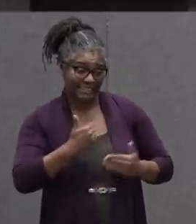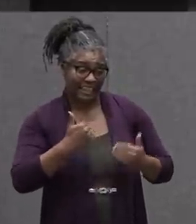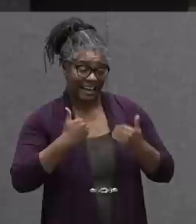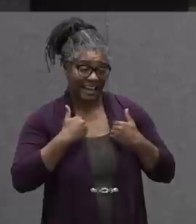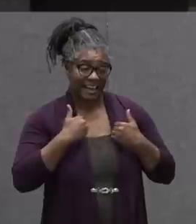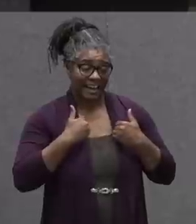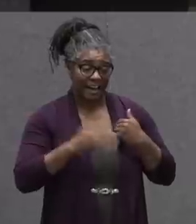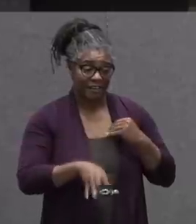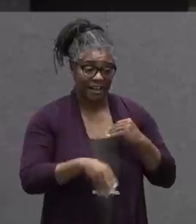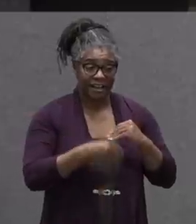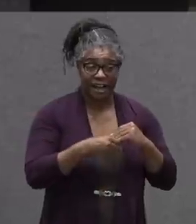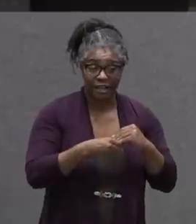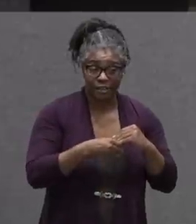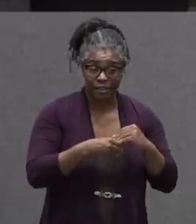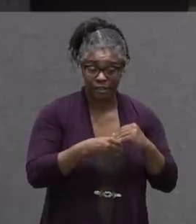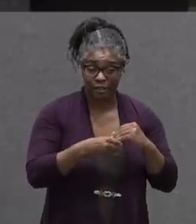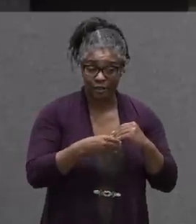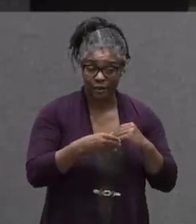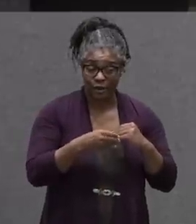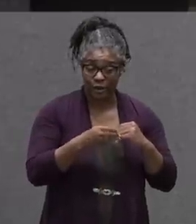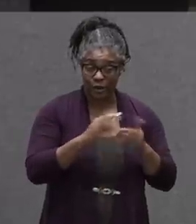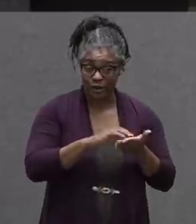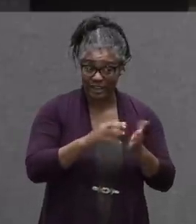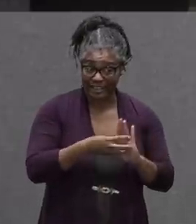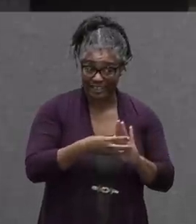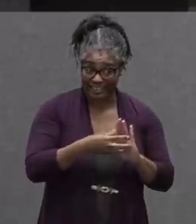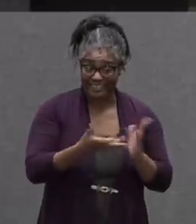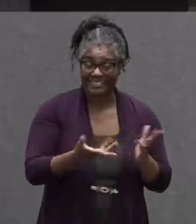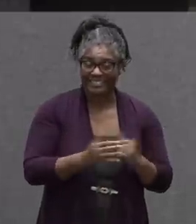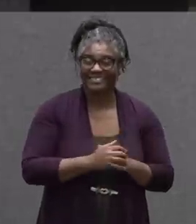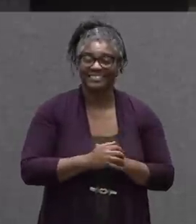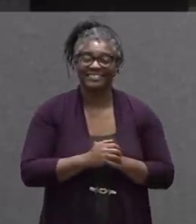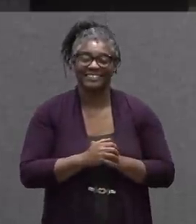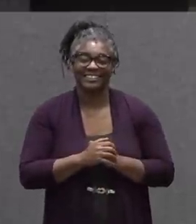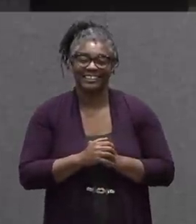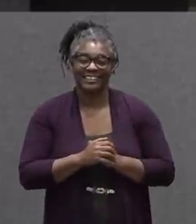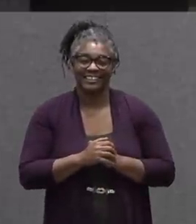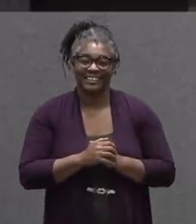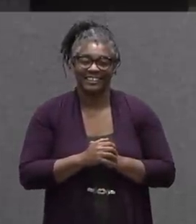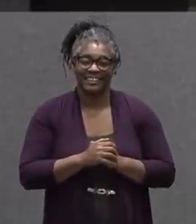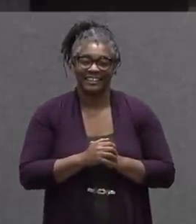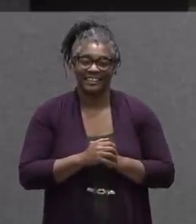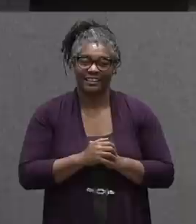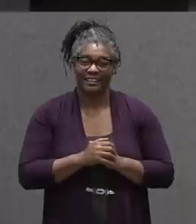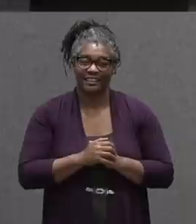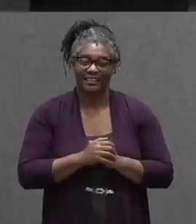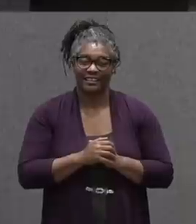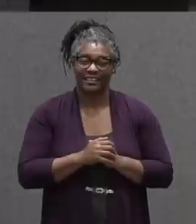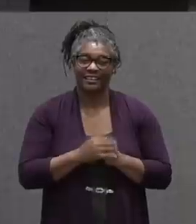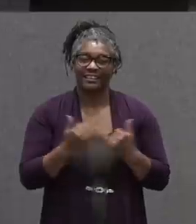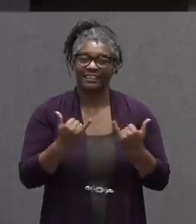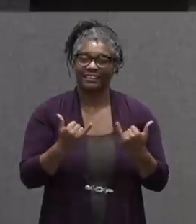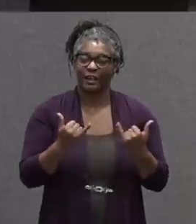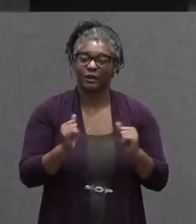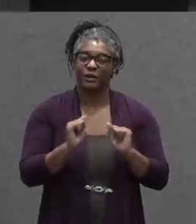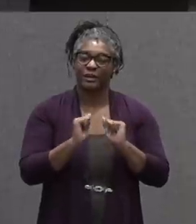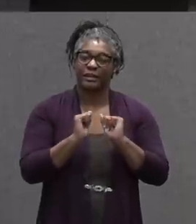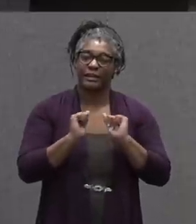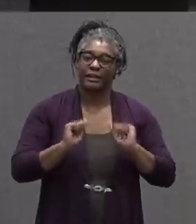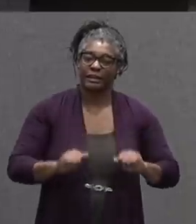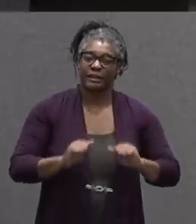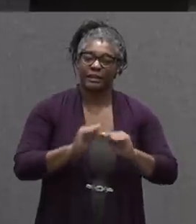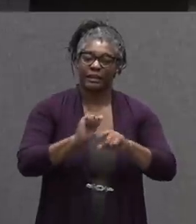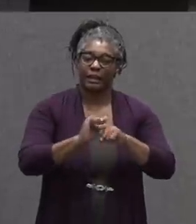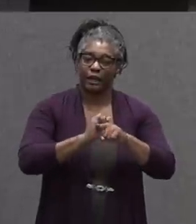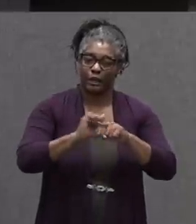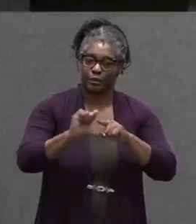So that was the sentence I thought about. Now, we have enough time that we can practice writing our sight words together. So if you're doing this with